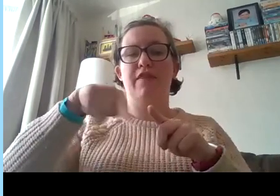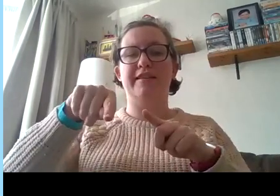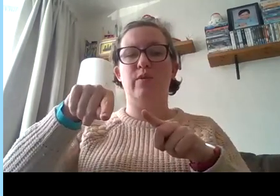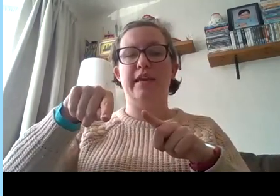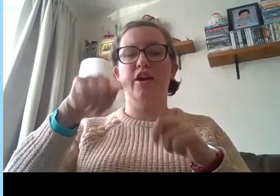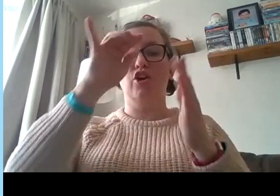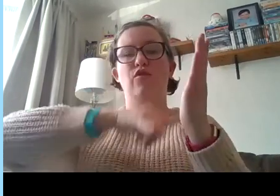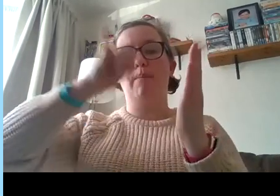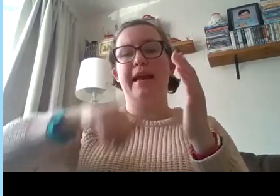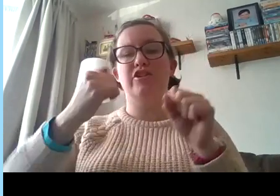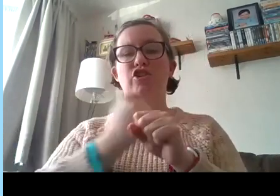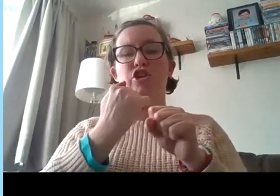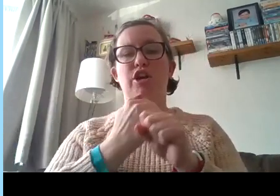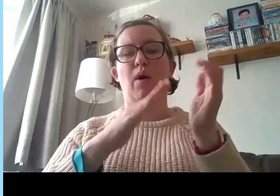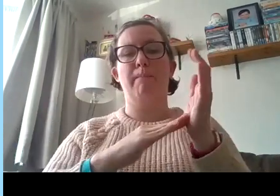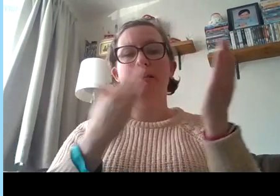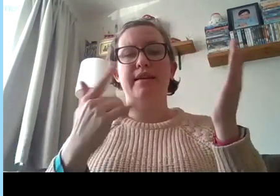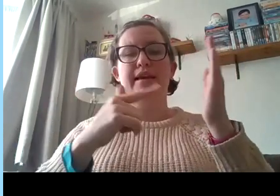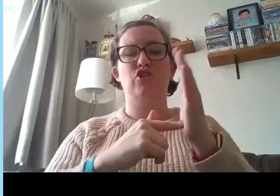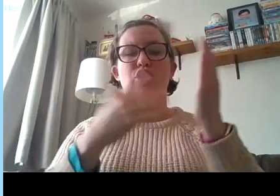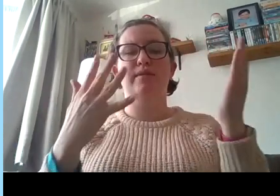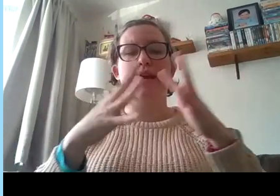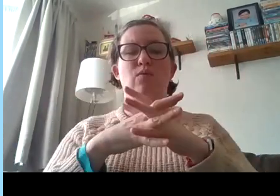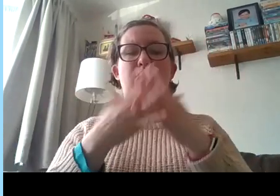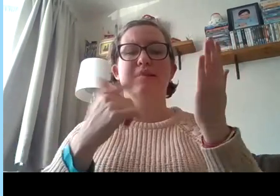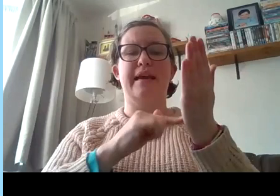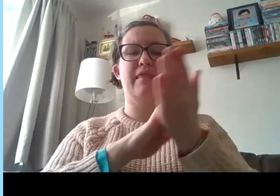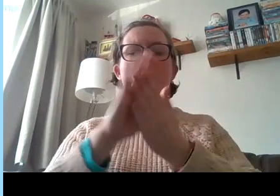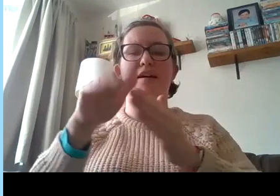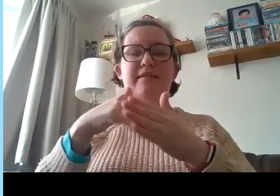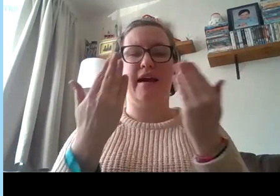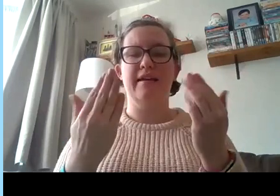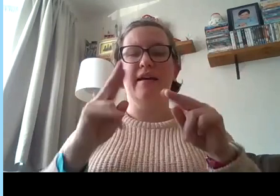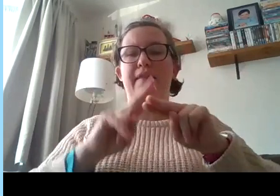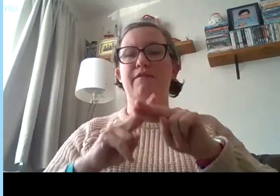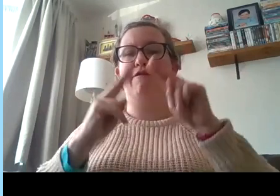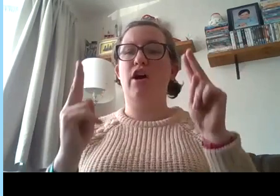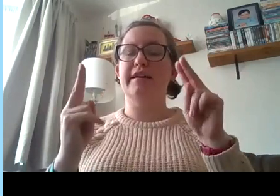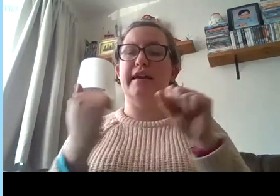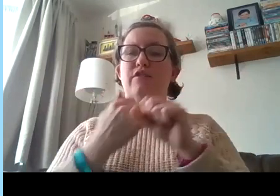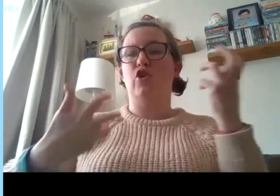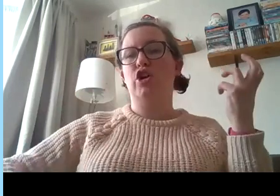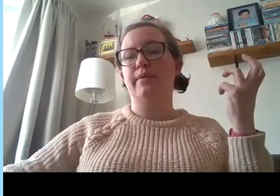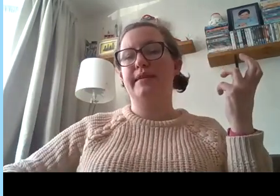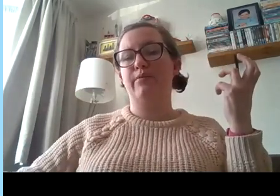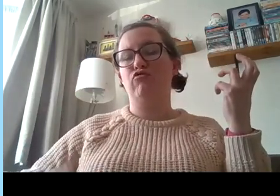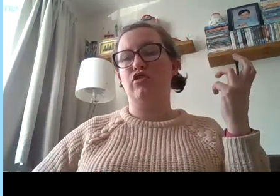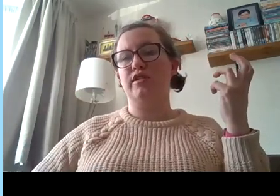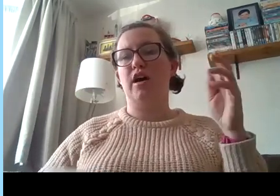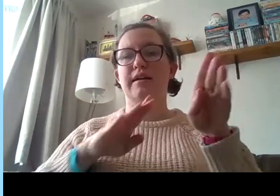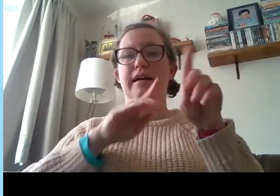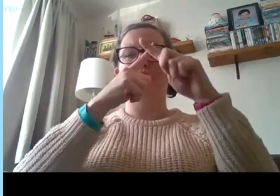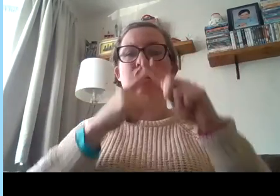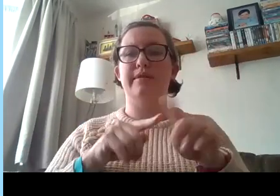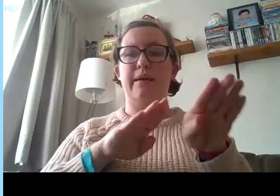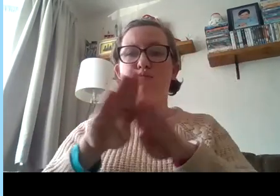work for this week. You've got pages to do on Monday, Tuesday, Wednesday, Thursday, and then Friday you've got times table